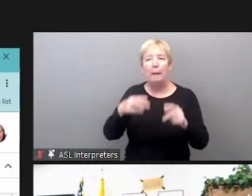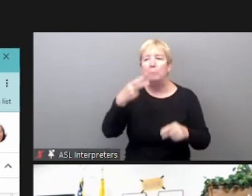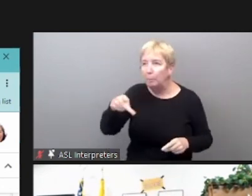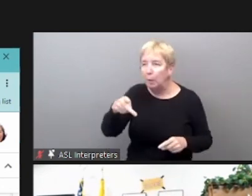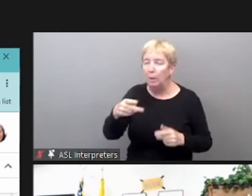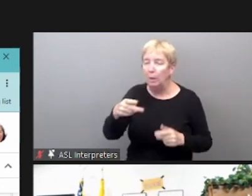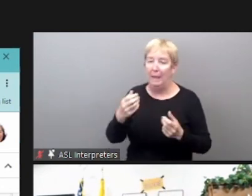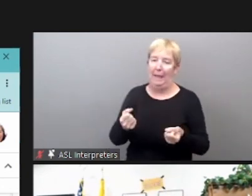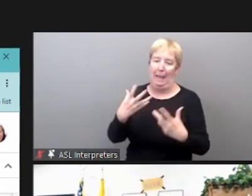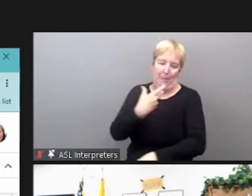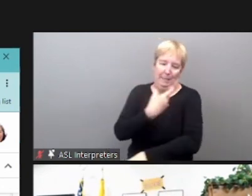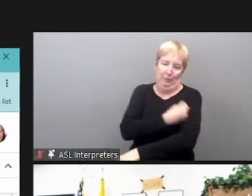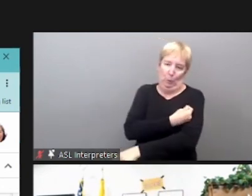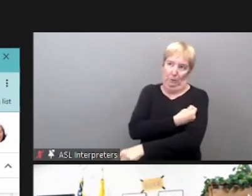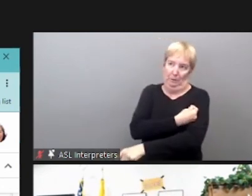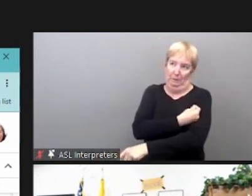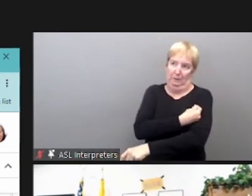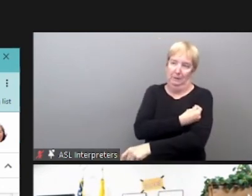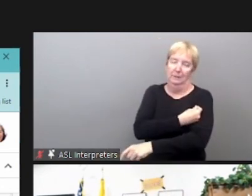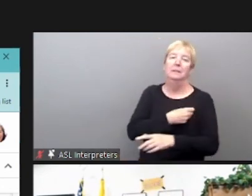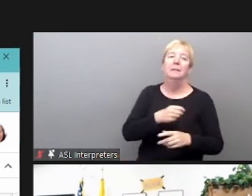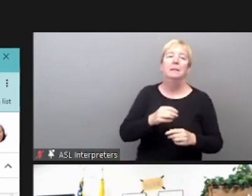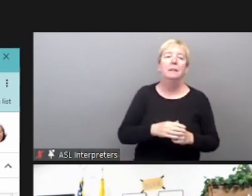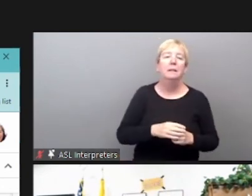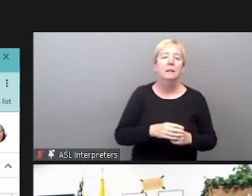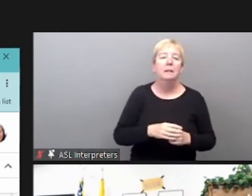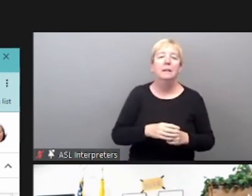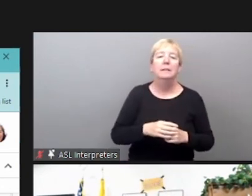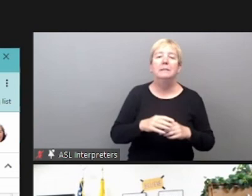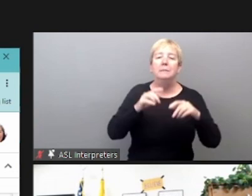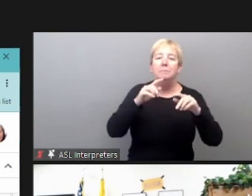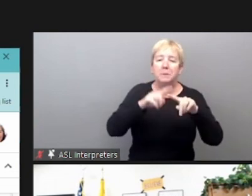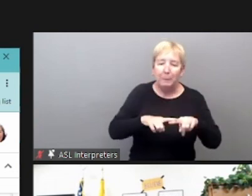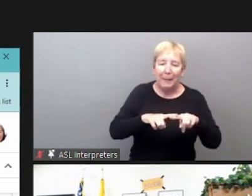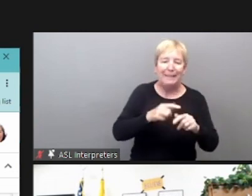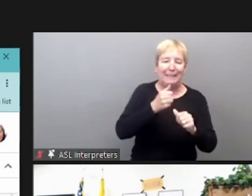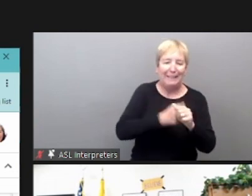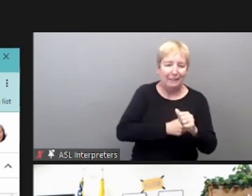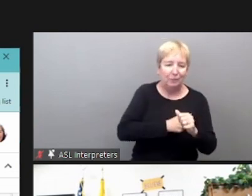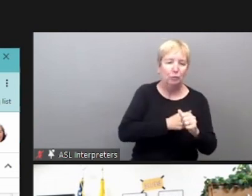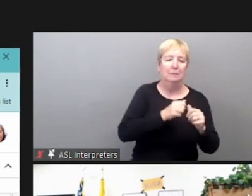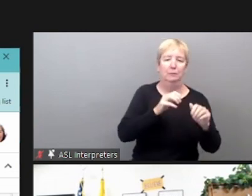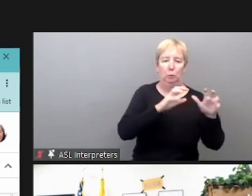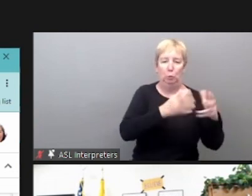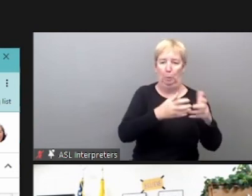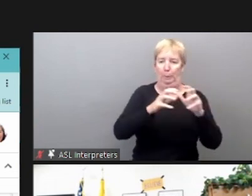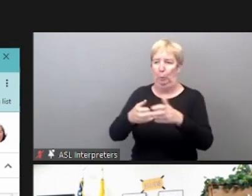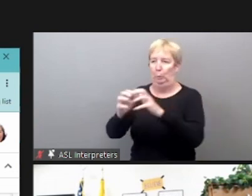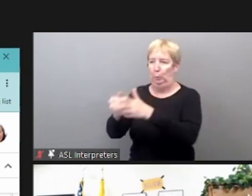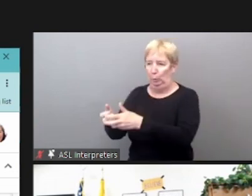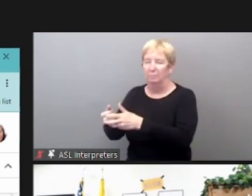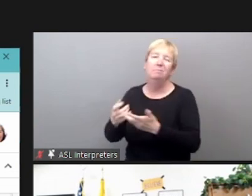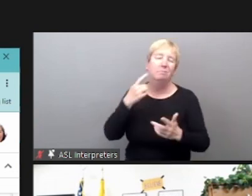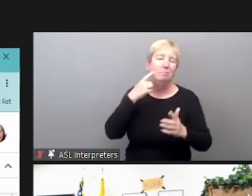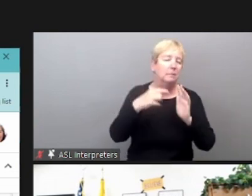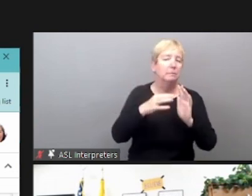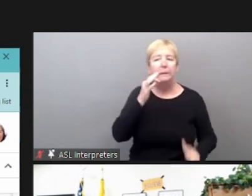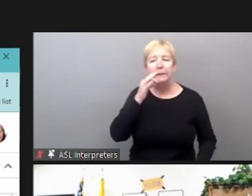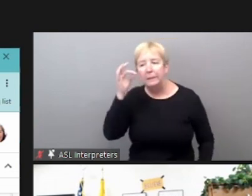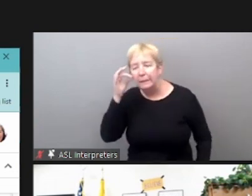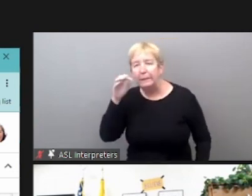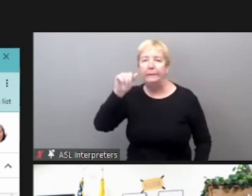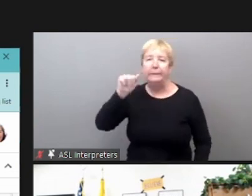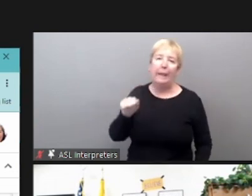total doses administered per ethnic group, right? So for American Indian, Asian Pacific